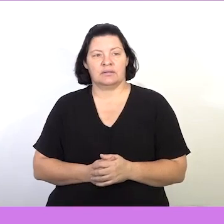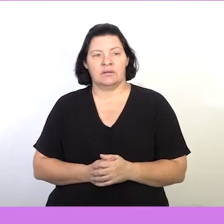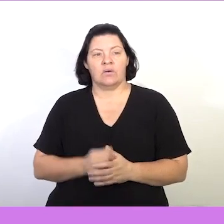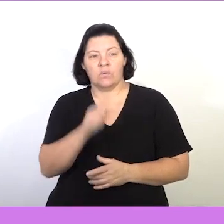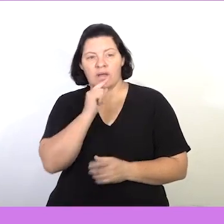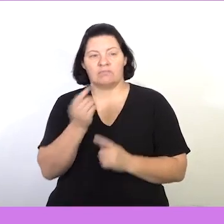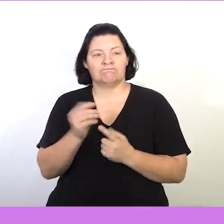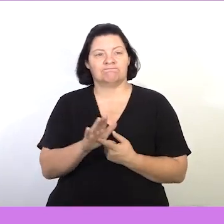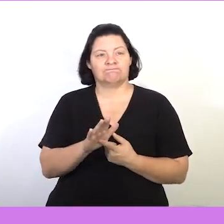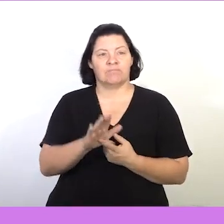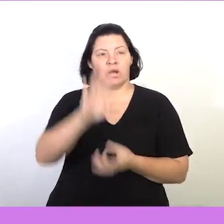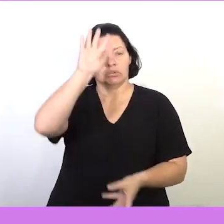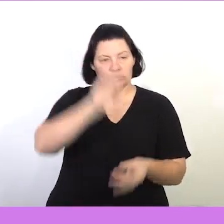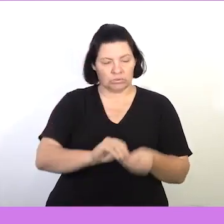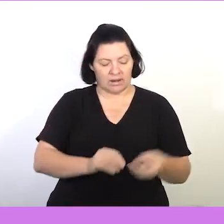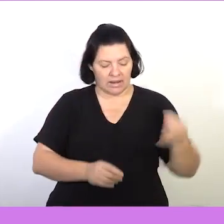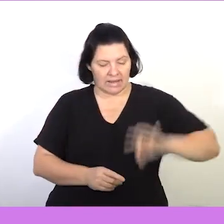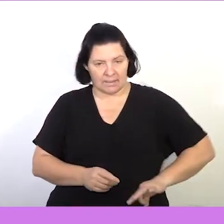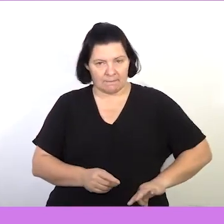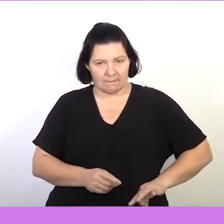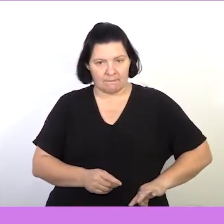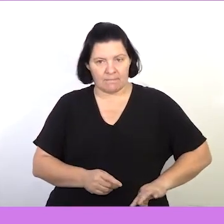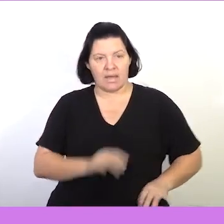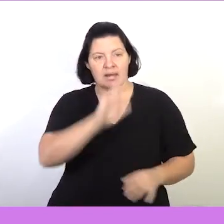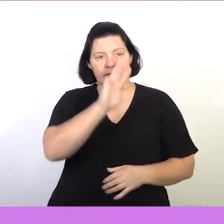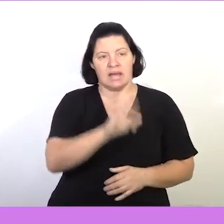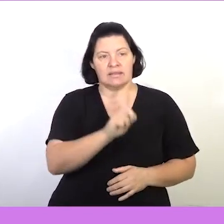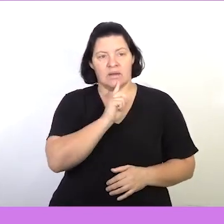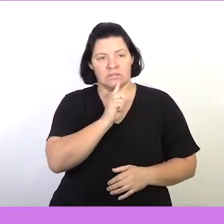here, which indicates the total income, which is